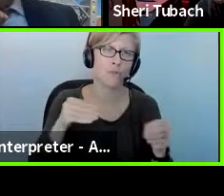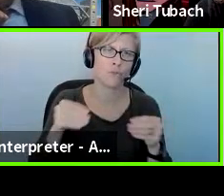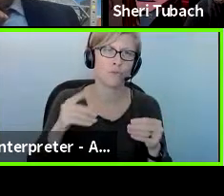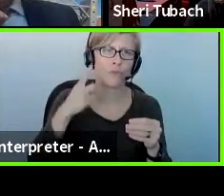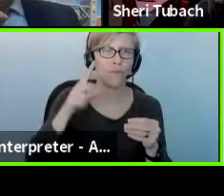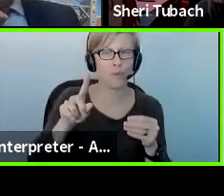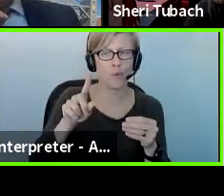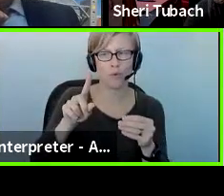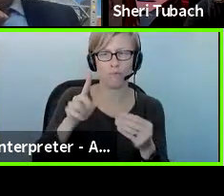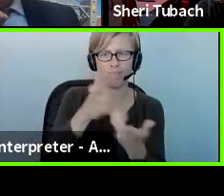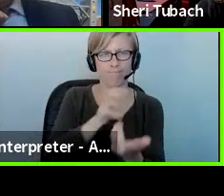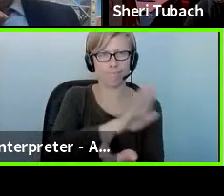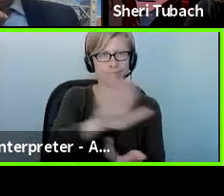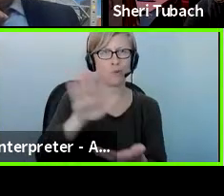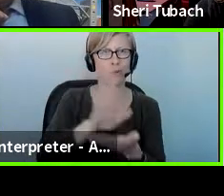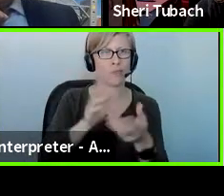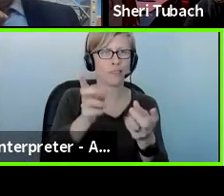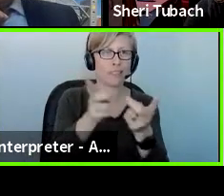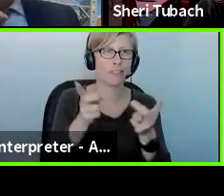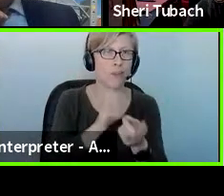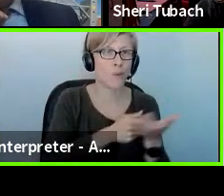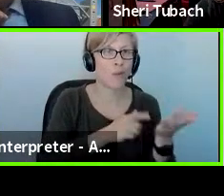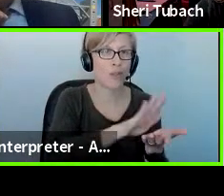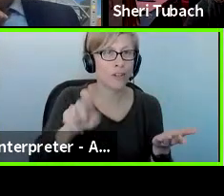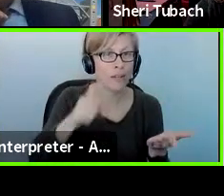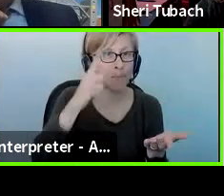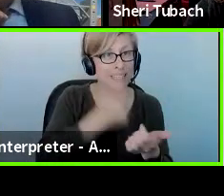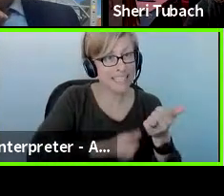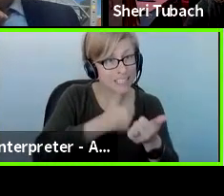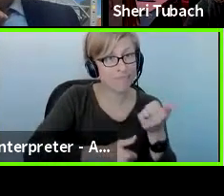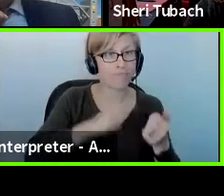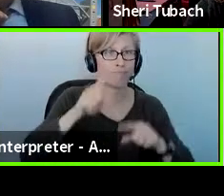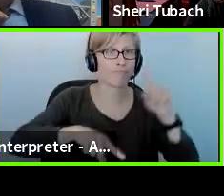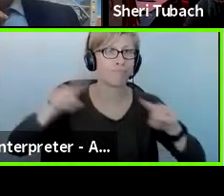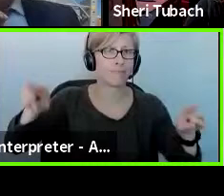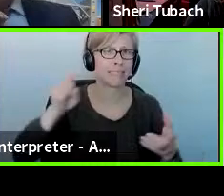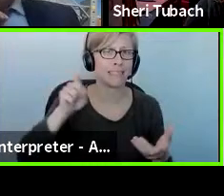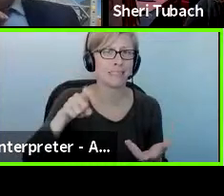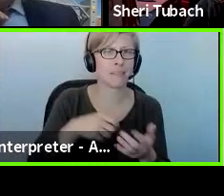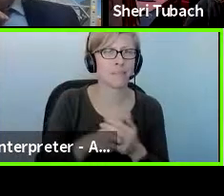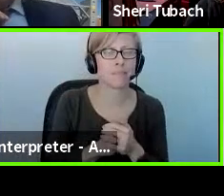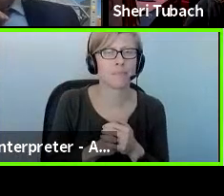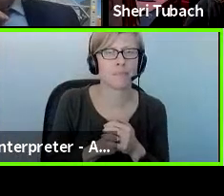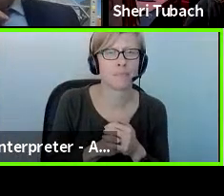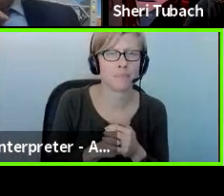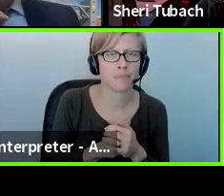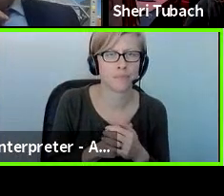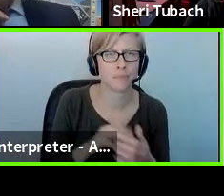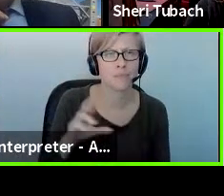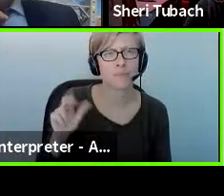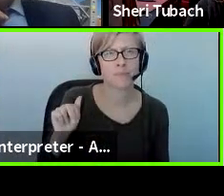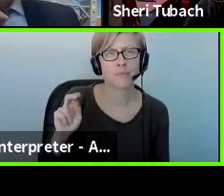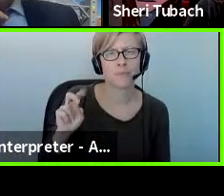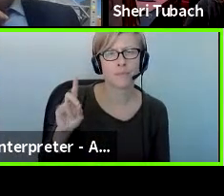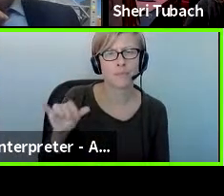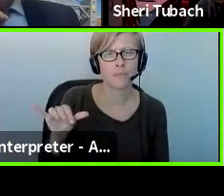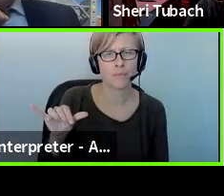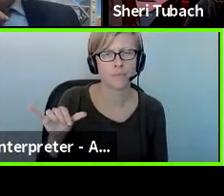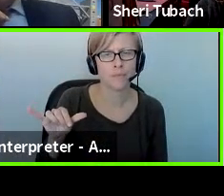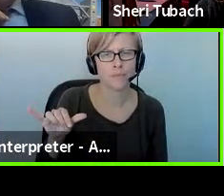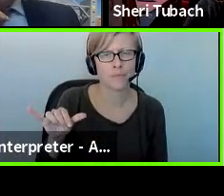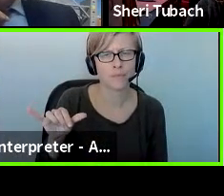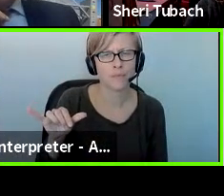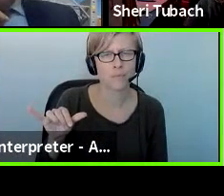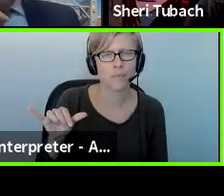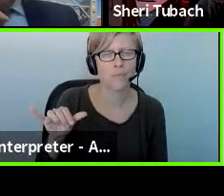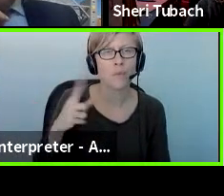school district, given that every school district is so different. Marcy, I might just say, as far indicated,